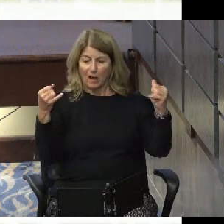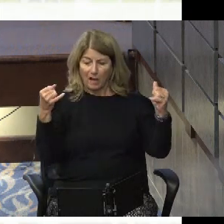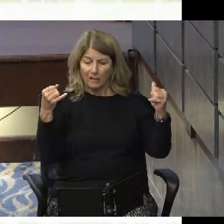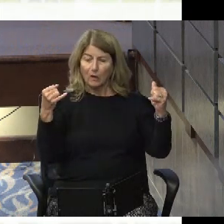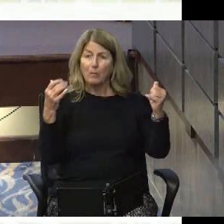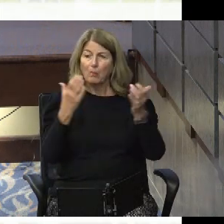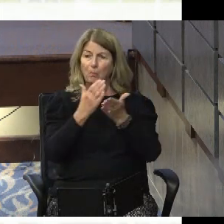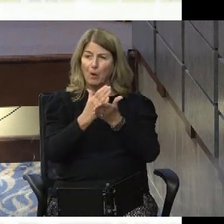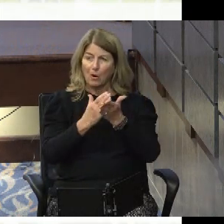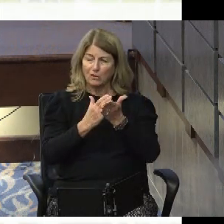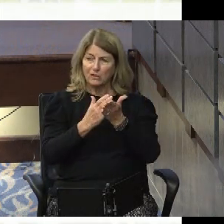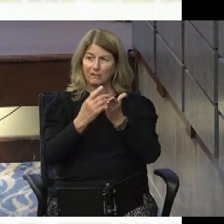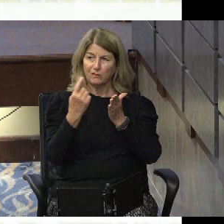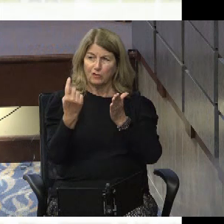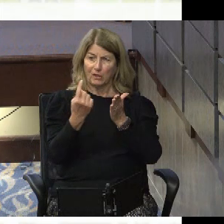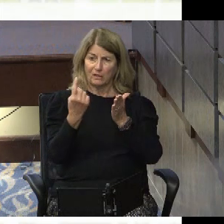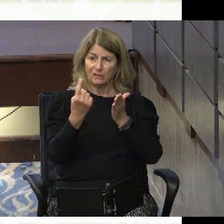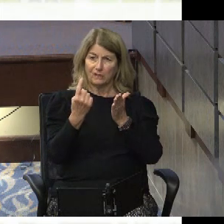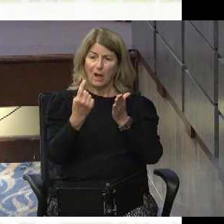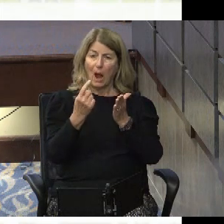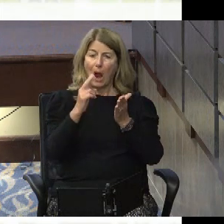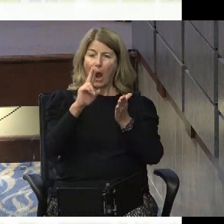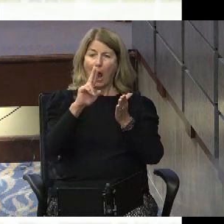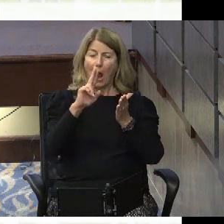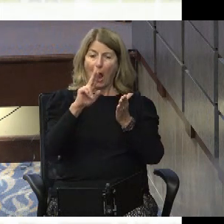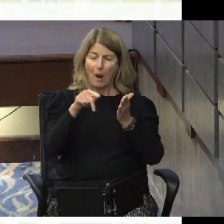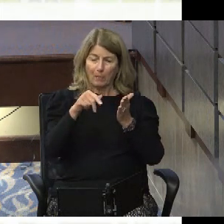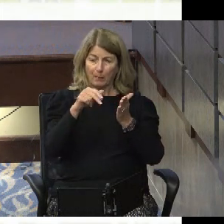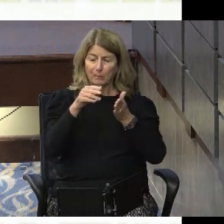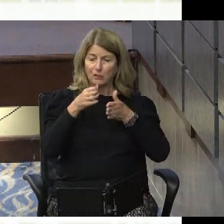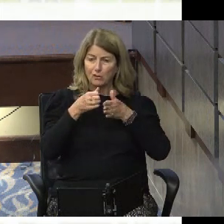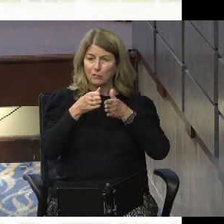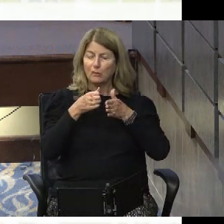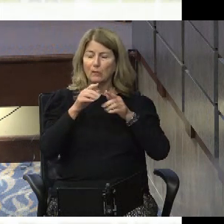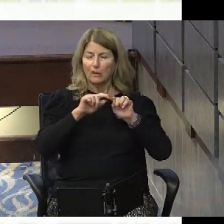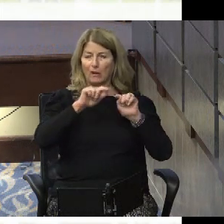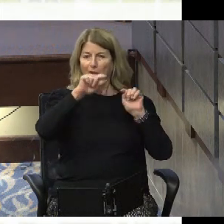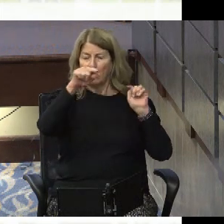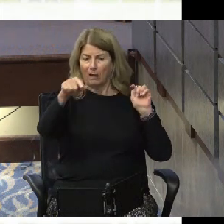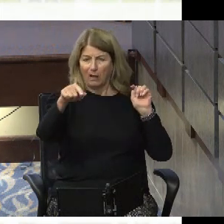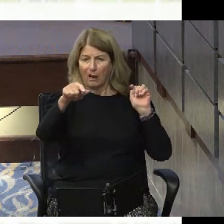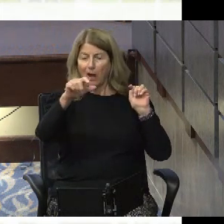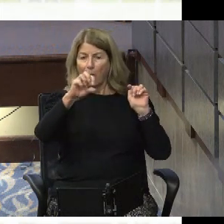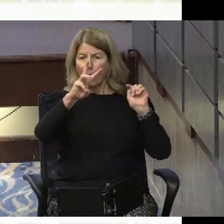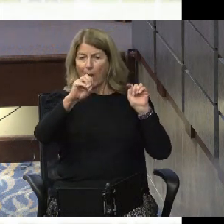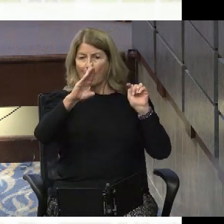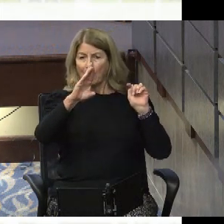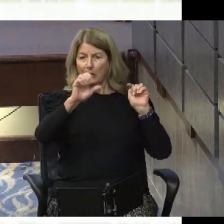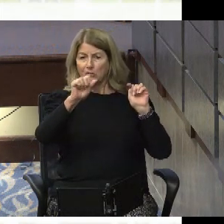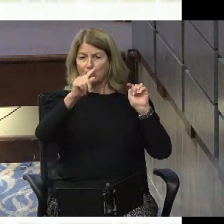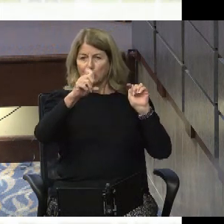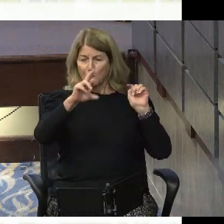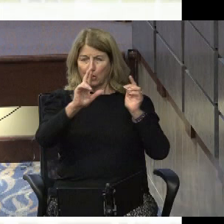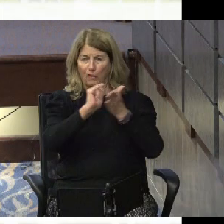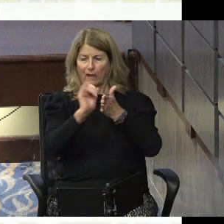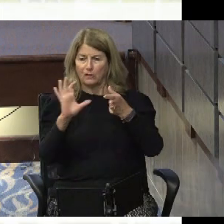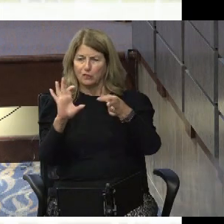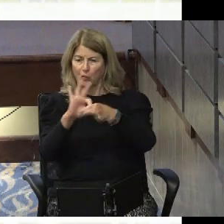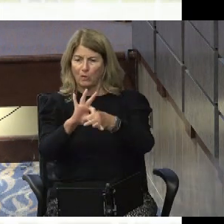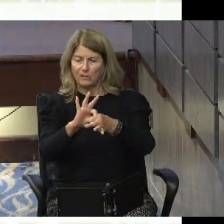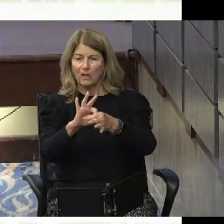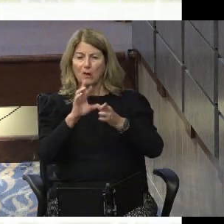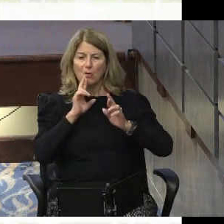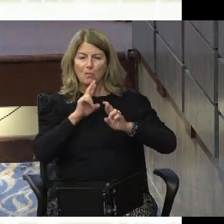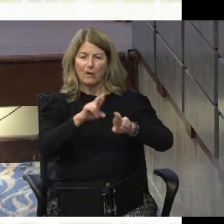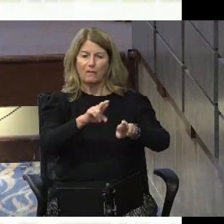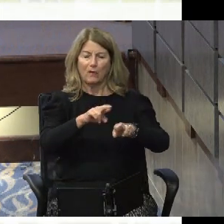just upstream of Webster Avenue, we're tying into the existing Riverwalk at that elevation, so you'll